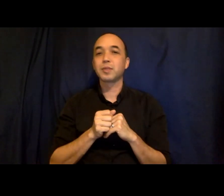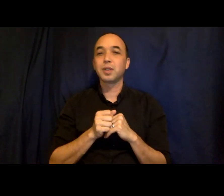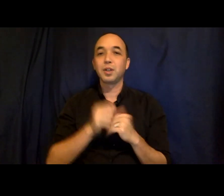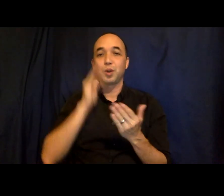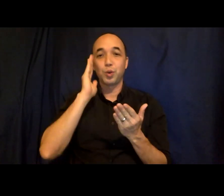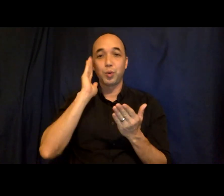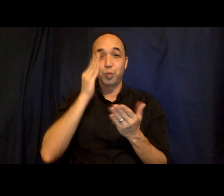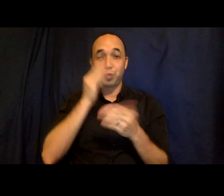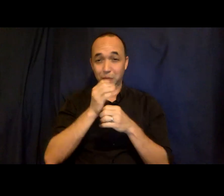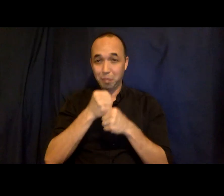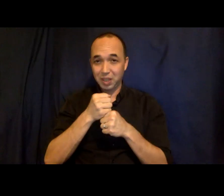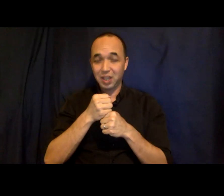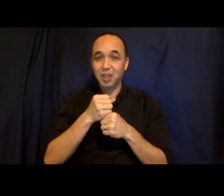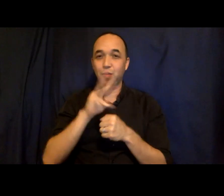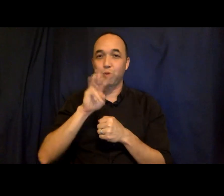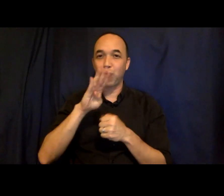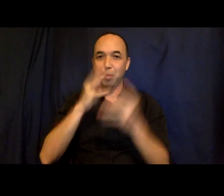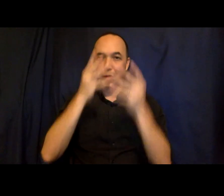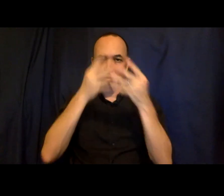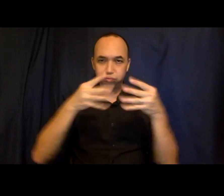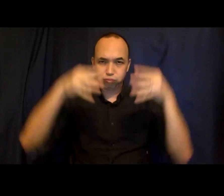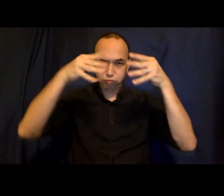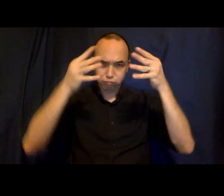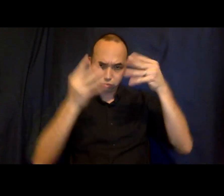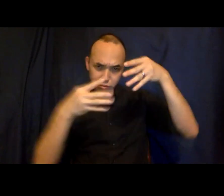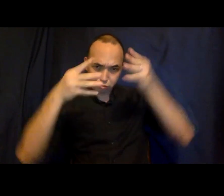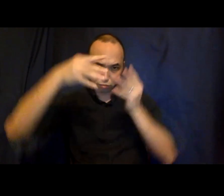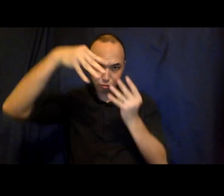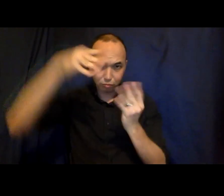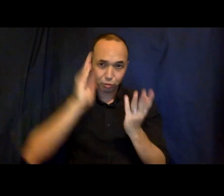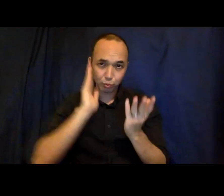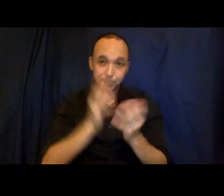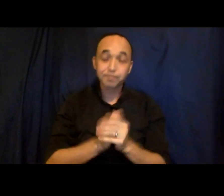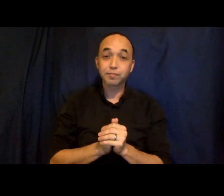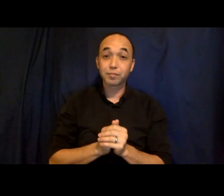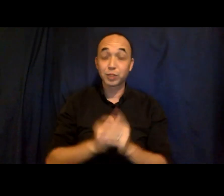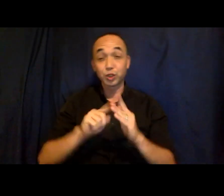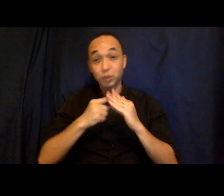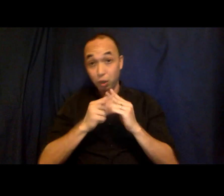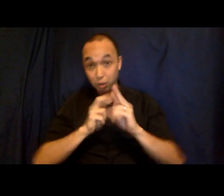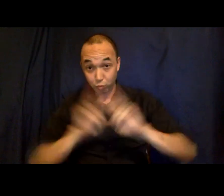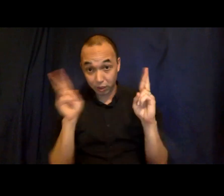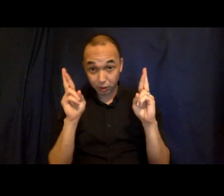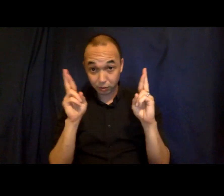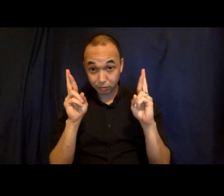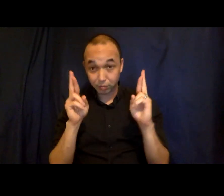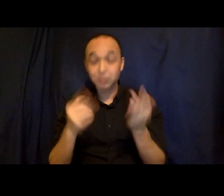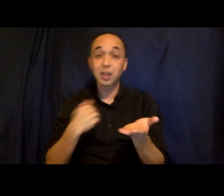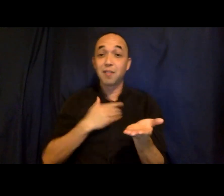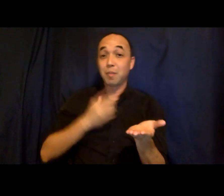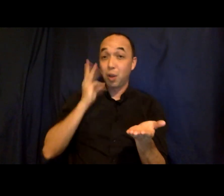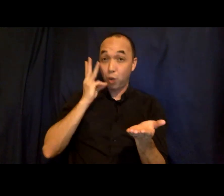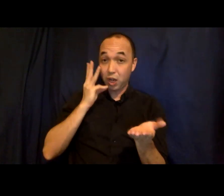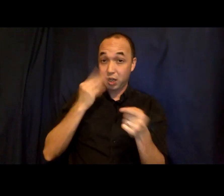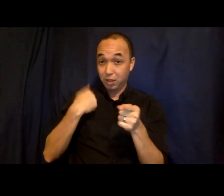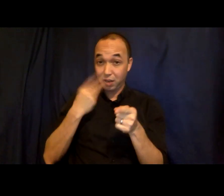cobwebs on our coffin Pop-Tarts. Let's get started, shall we? I got my wine. I hope you got your wine. I